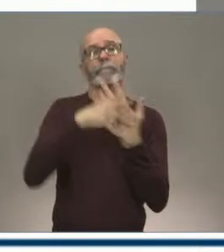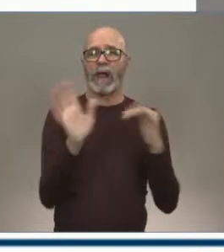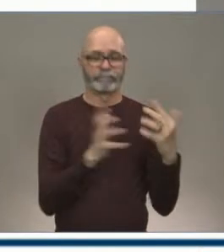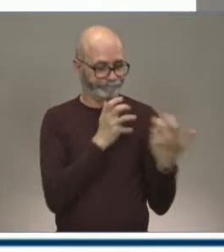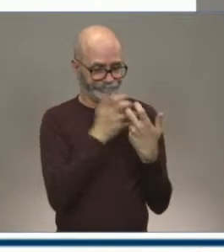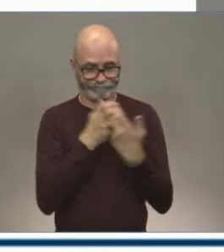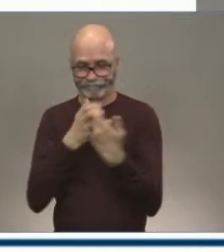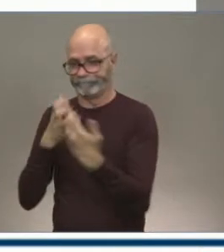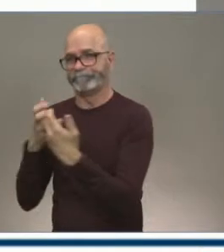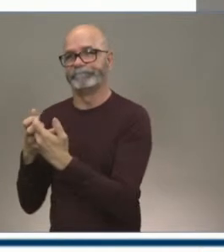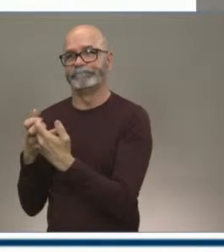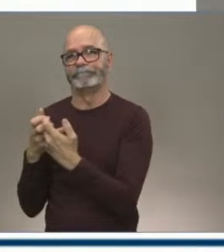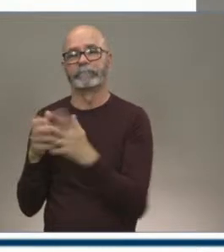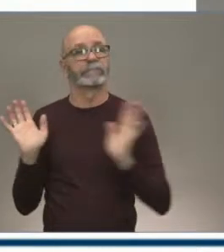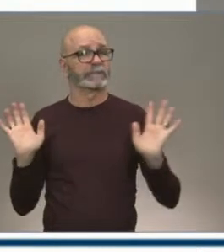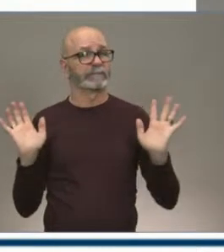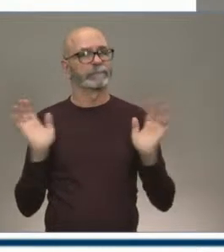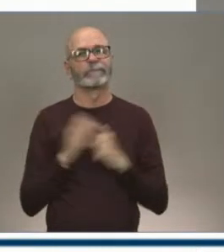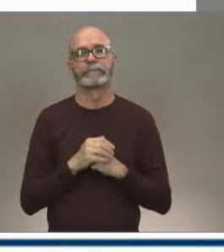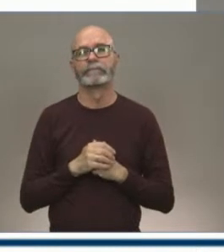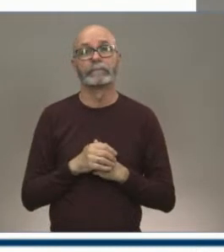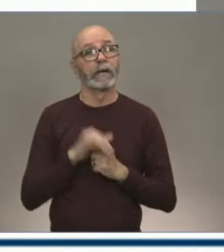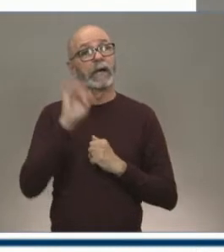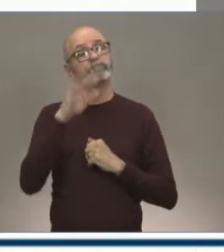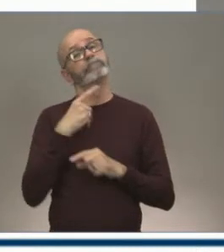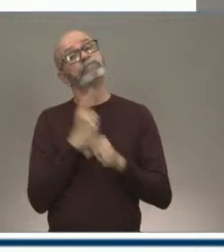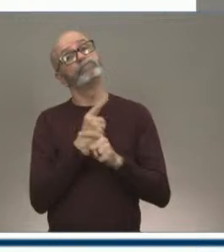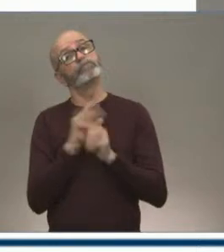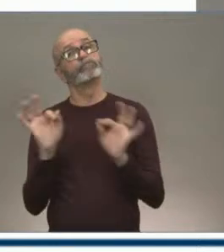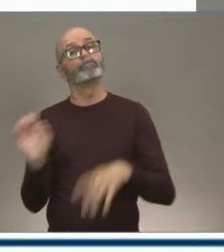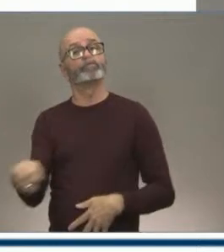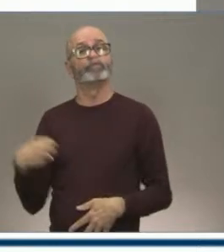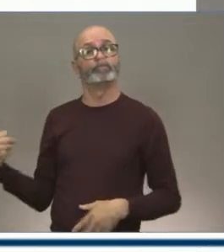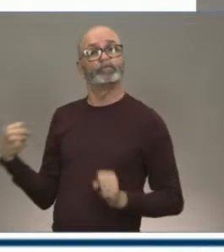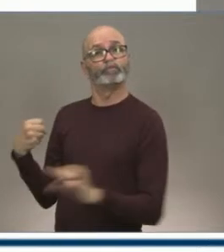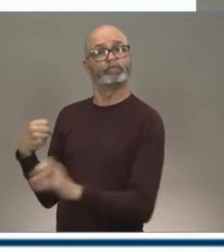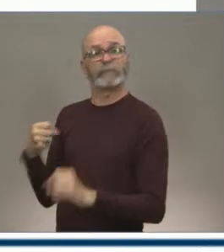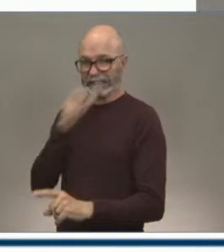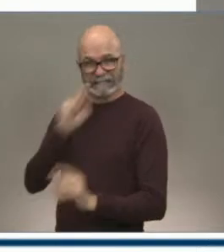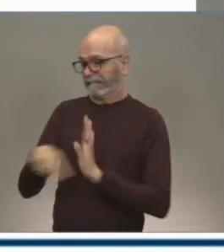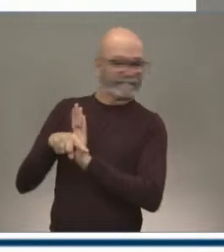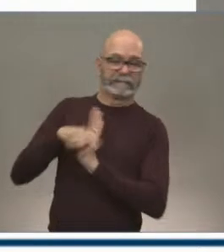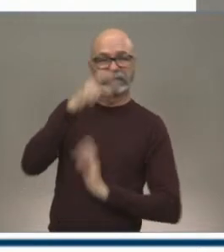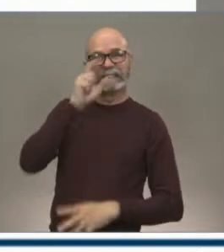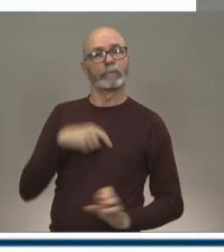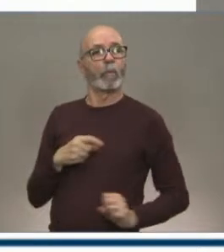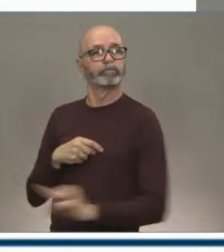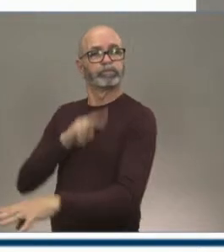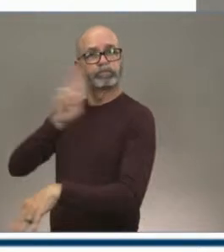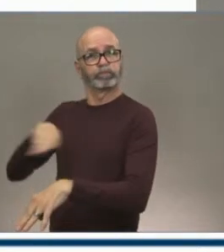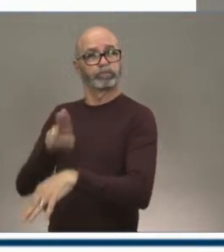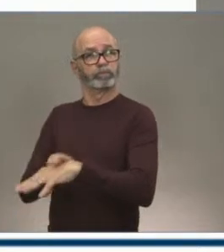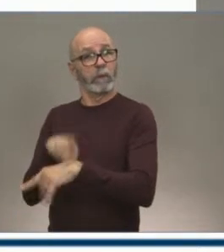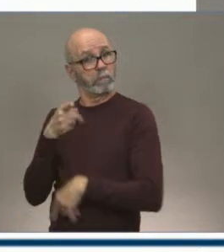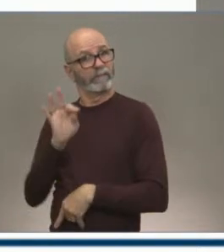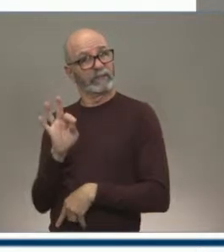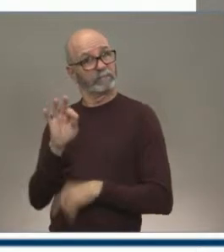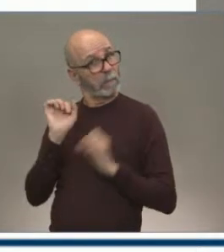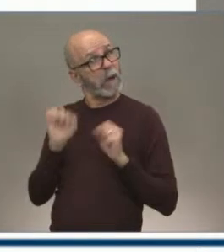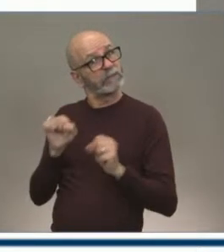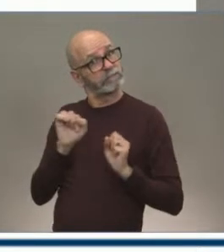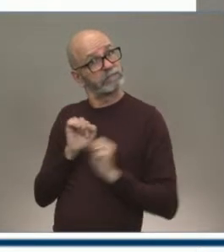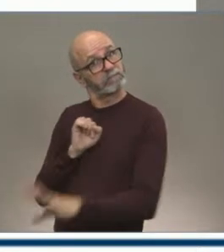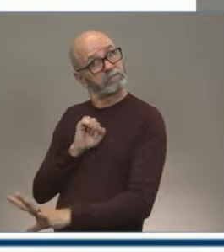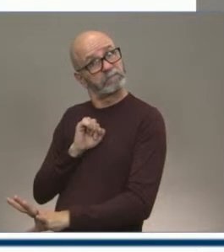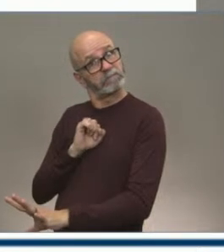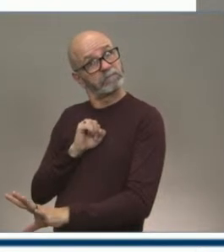those. If we were able to use just regular freezers rather than ultra-low freezers for Pfizer, and that generally extends and it